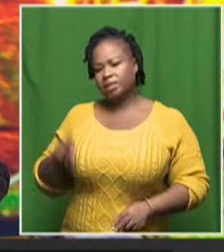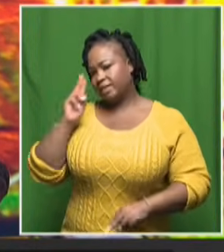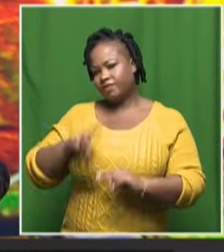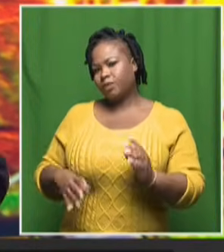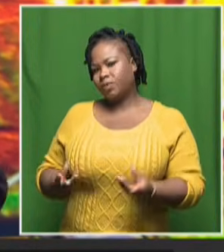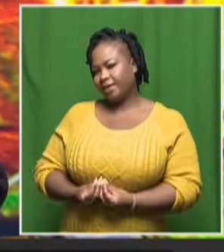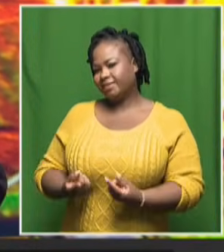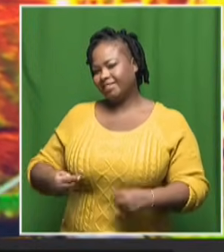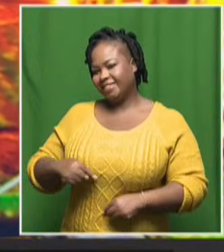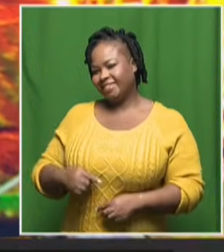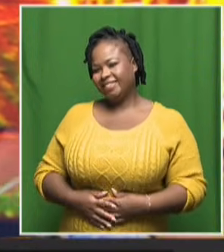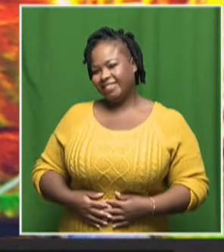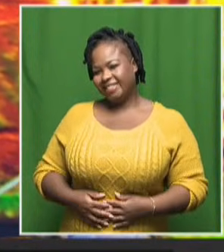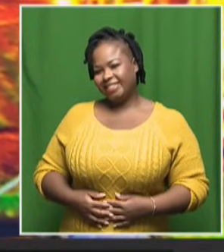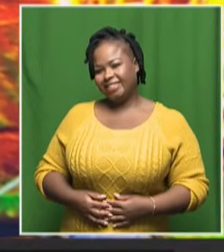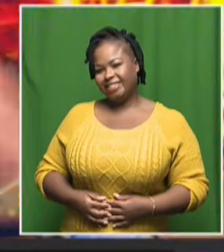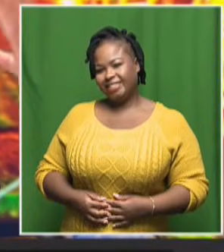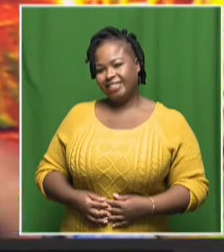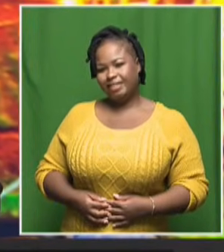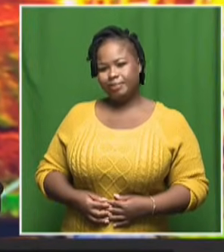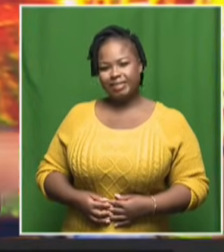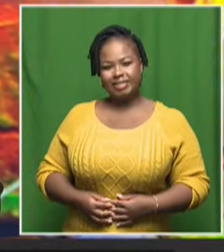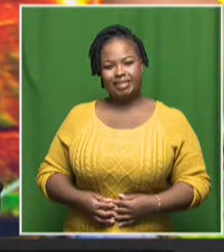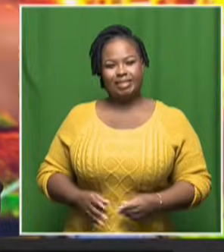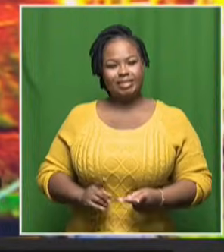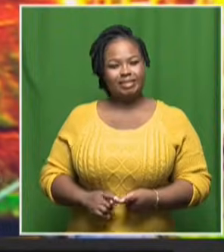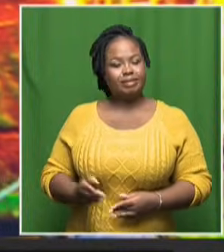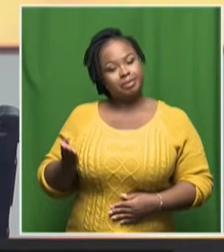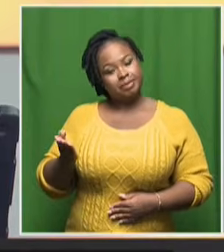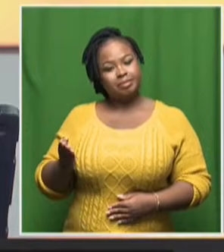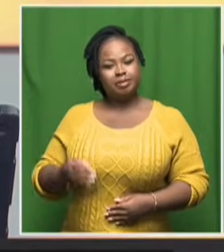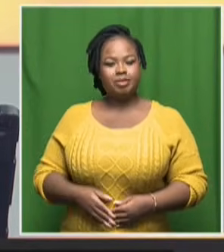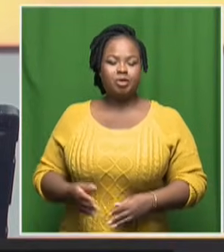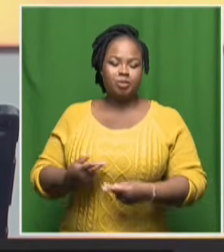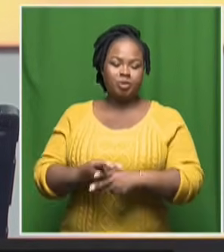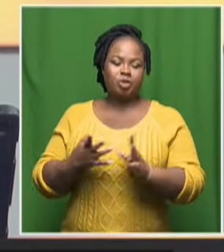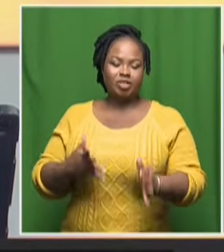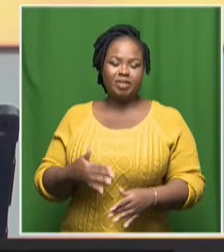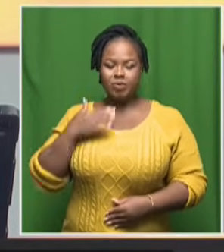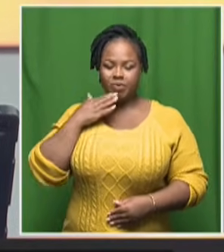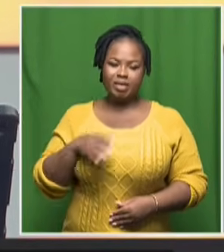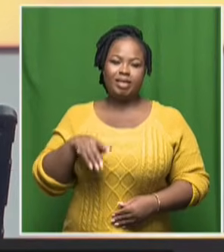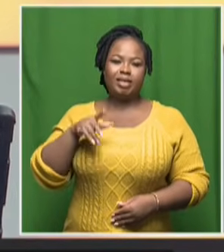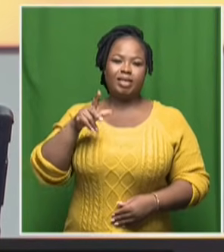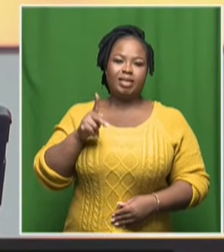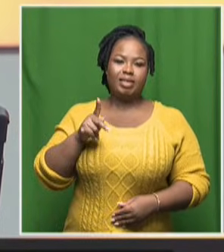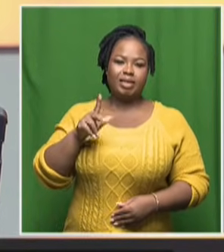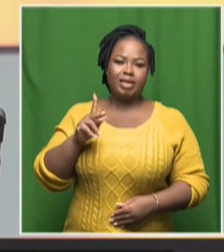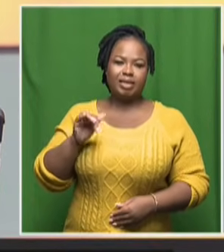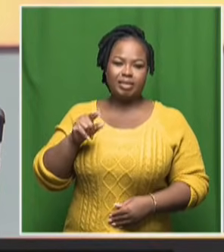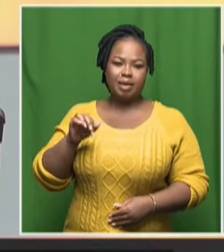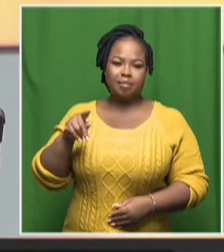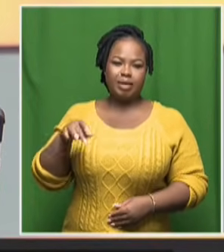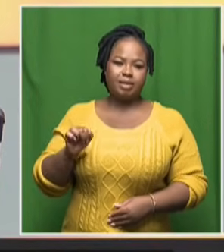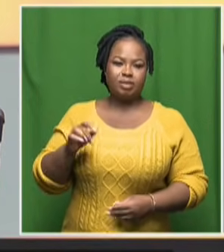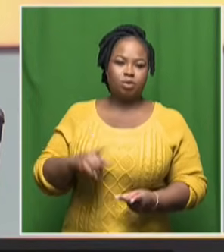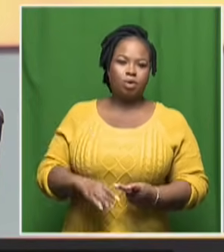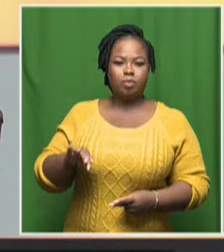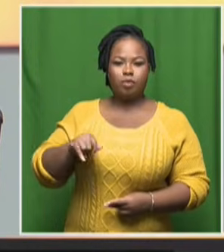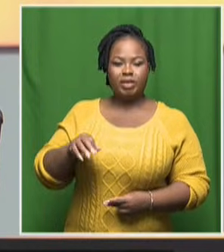with us. Are you not entertained? I'm going to leave it there. Producer of the Festival of Lights, Lindiwe, Lekasapa, and one of the